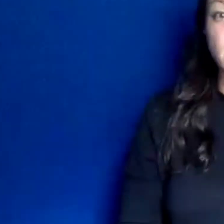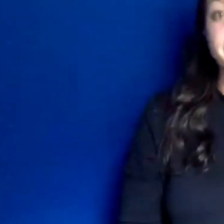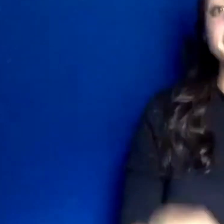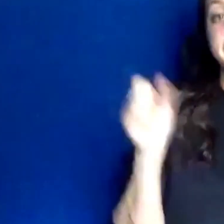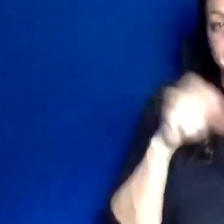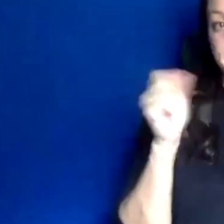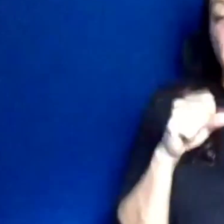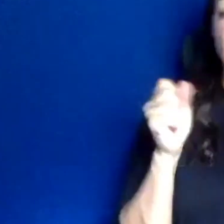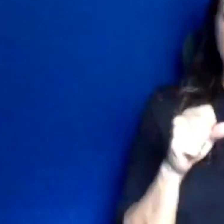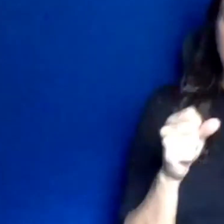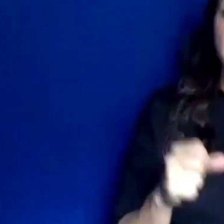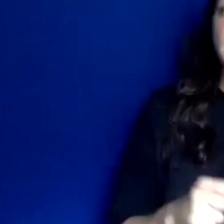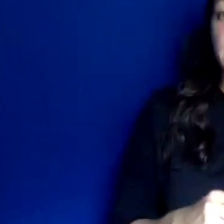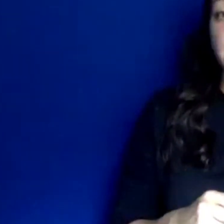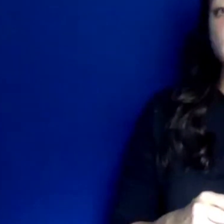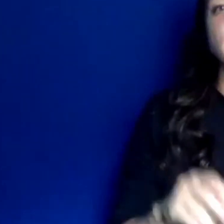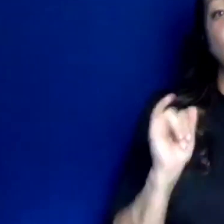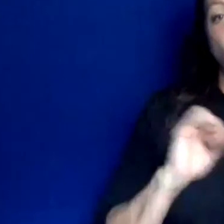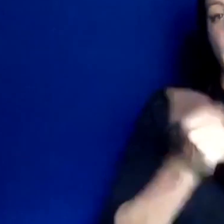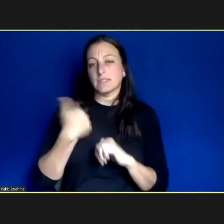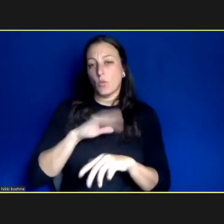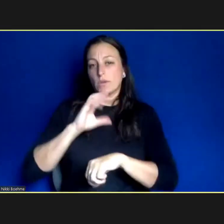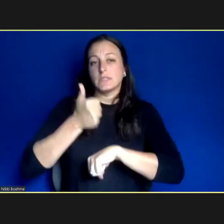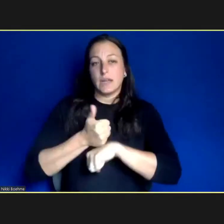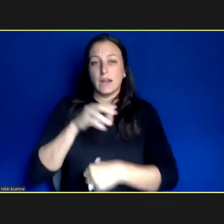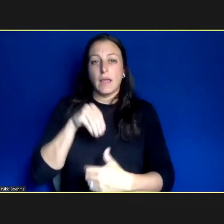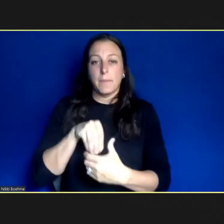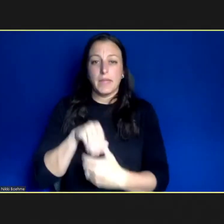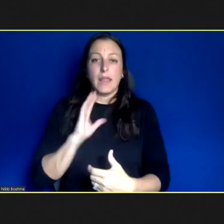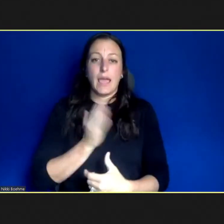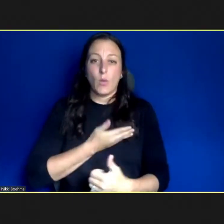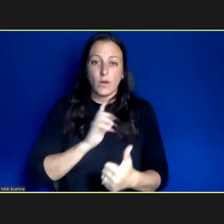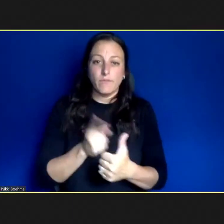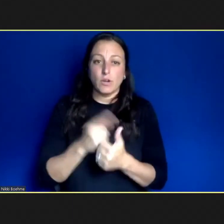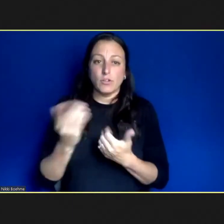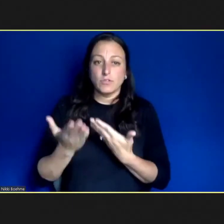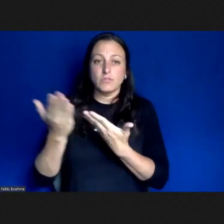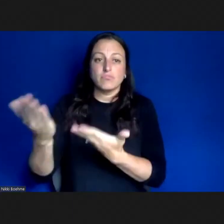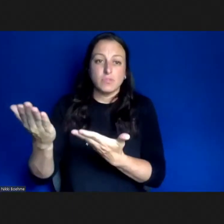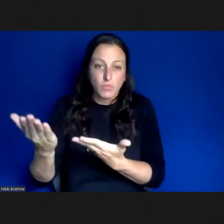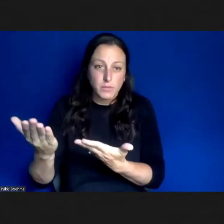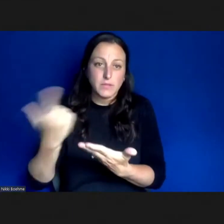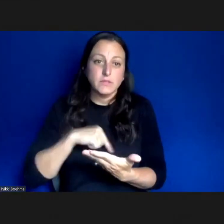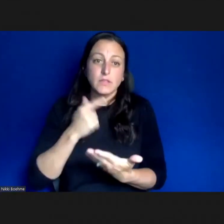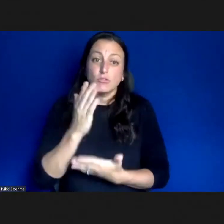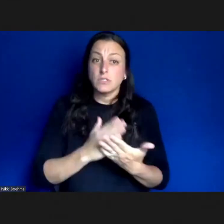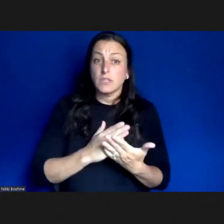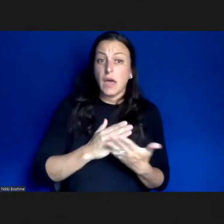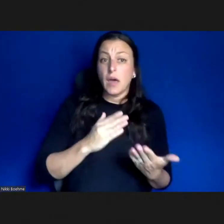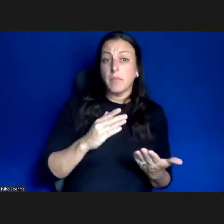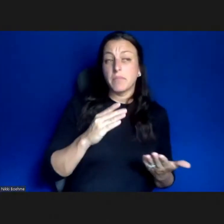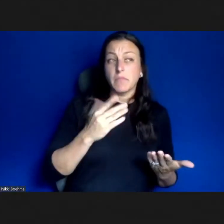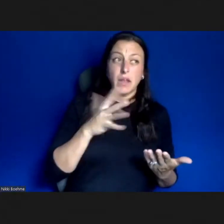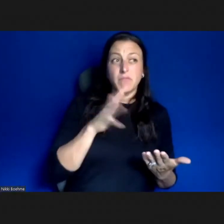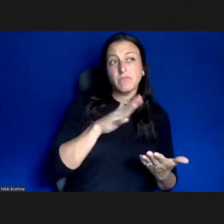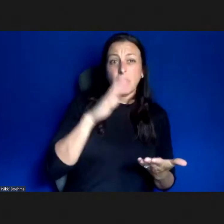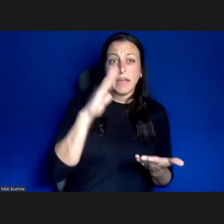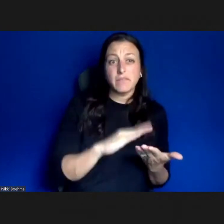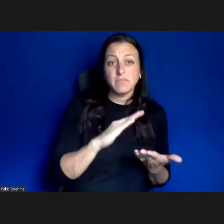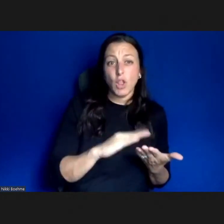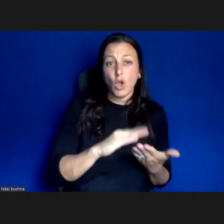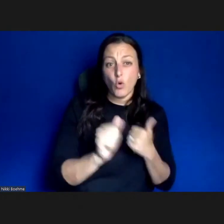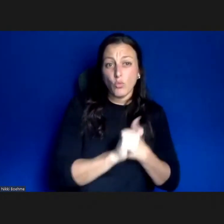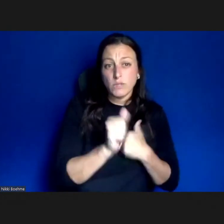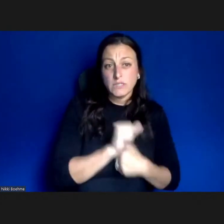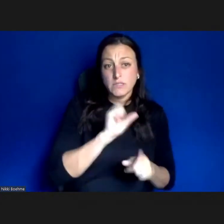Yes, and we certainly, that's how we lay it out in our guidance, that there are lower risk and higher risk situations. And really what we're trying to